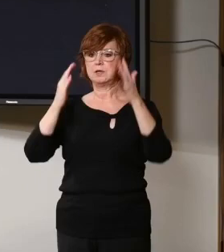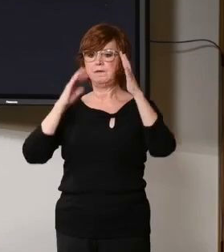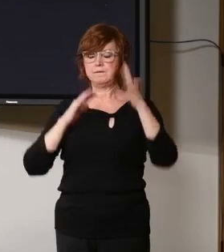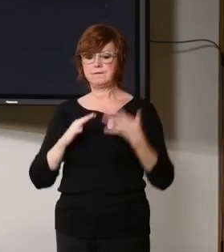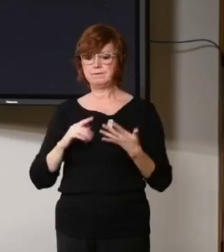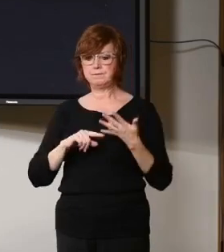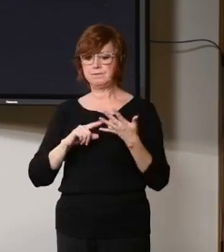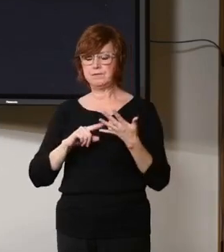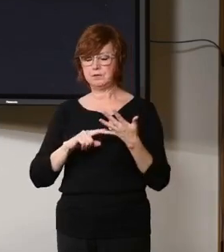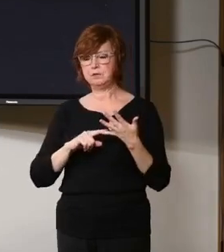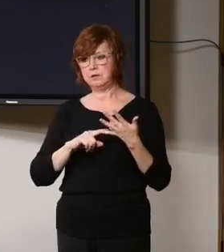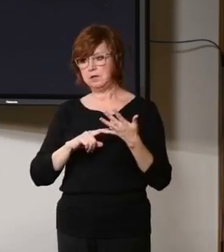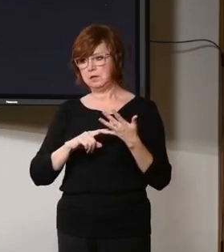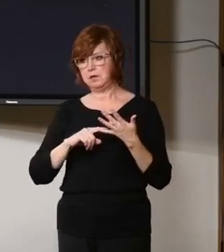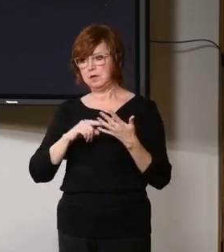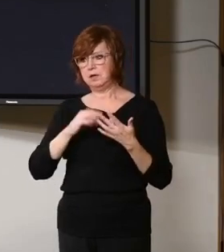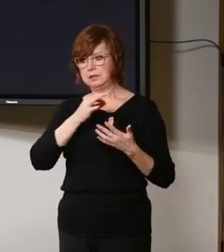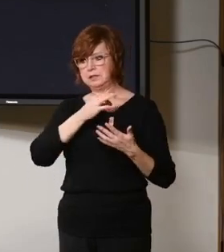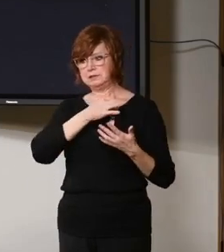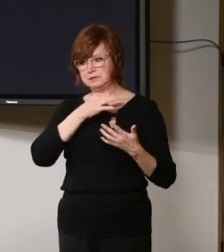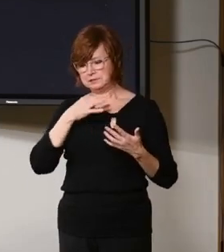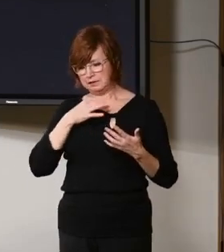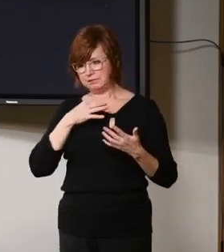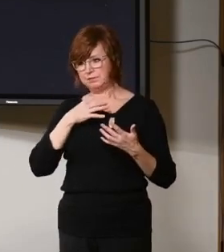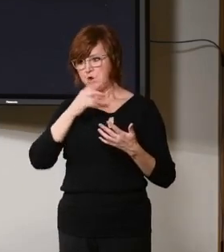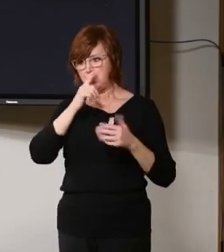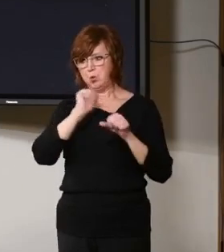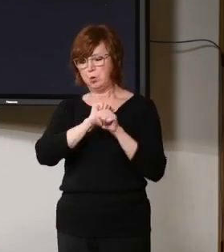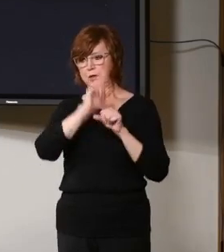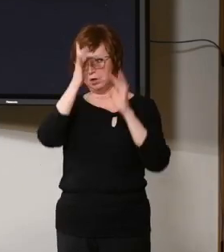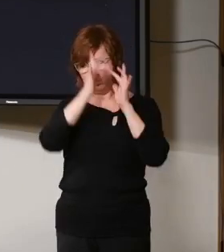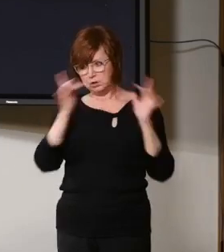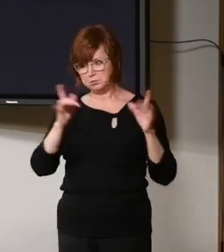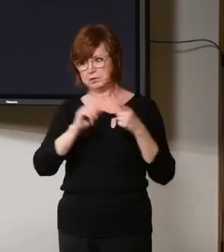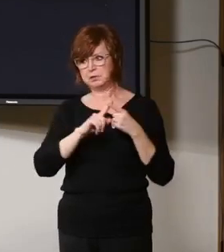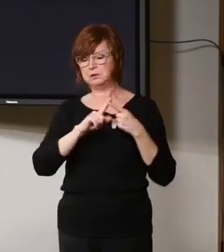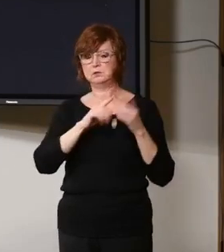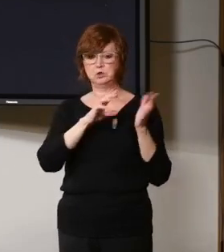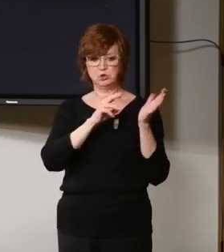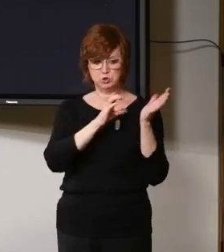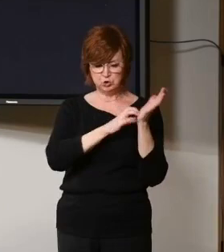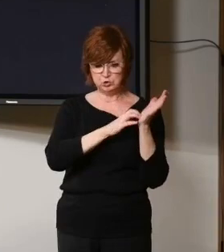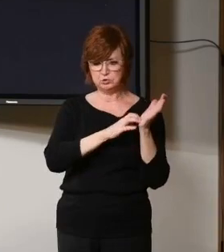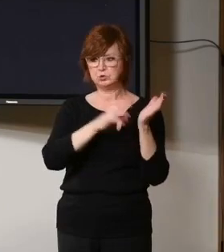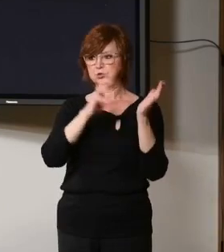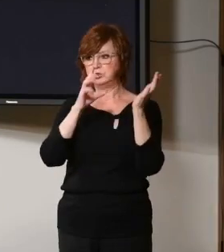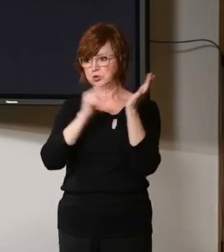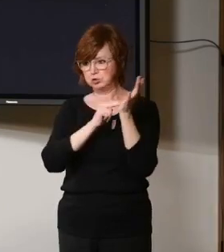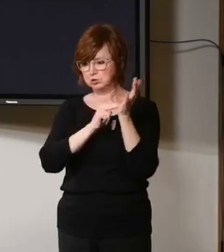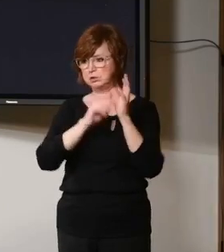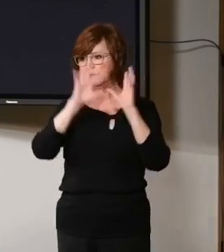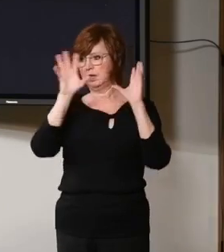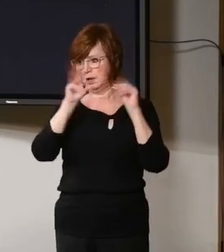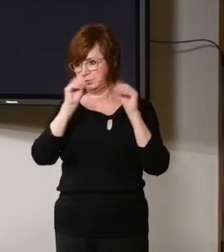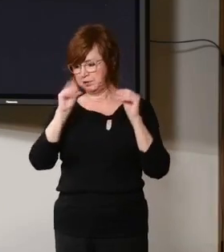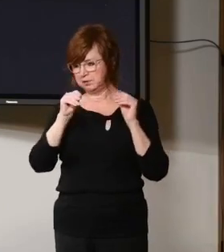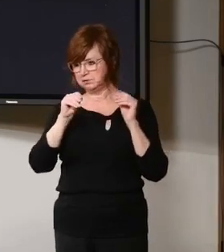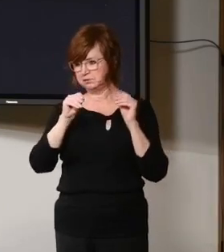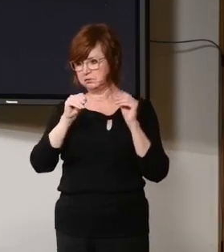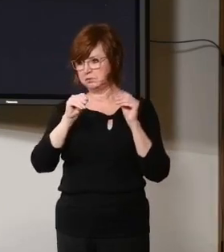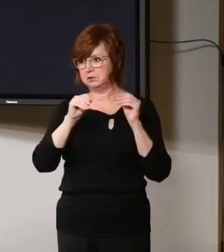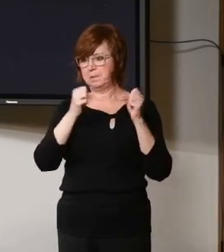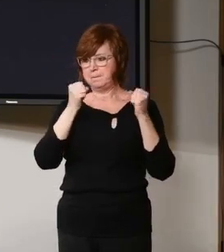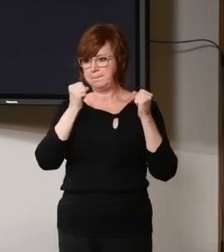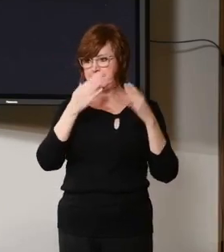course, frontline staff, including healthcare workers, other staff, were also undergoing significant amounts of testing. I don't have the